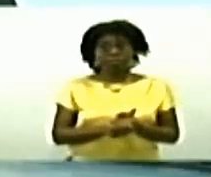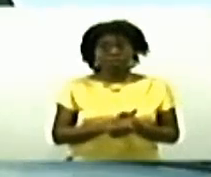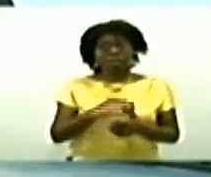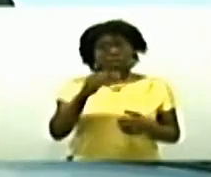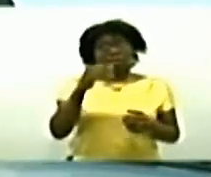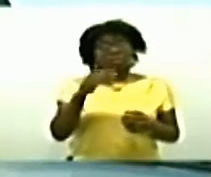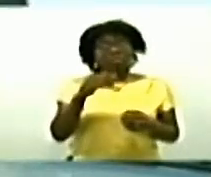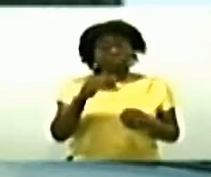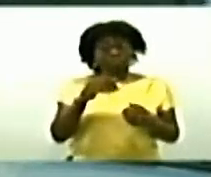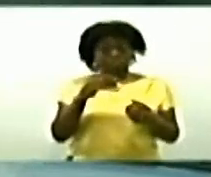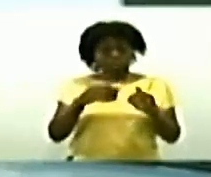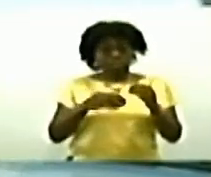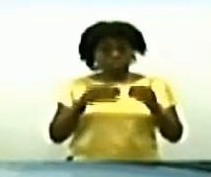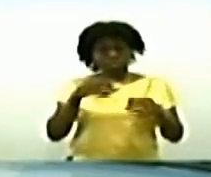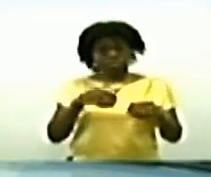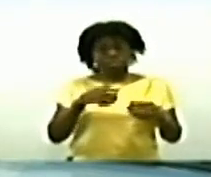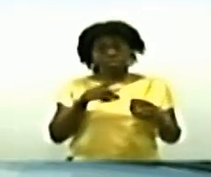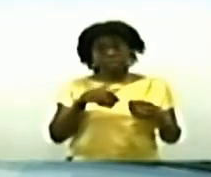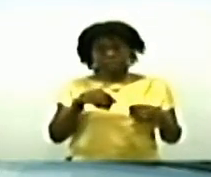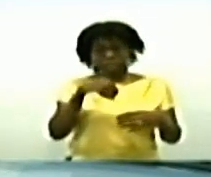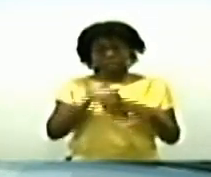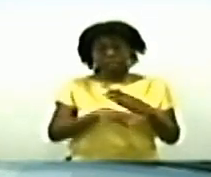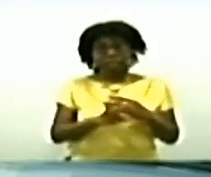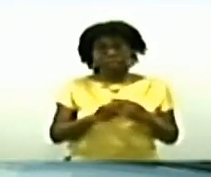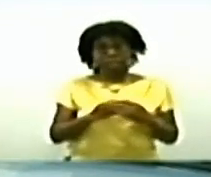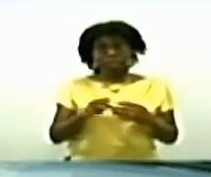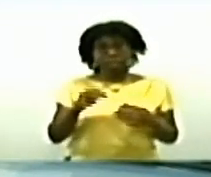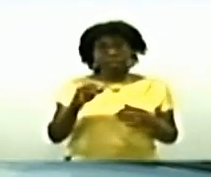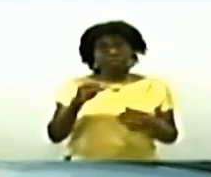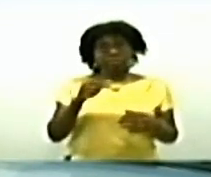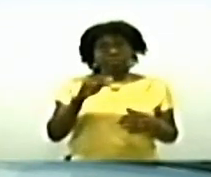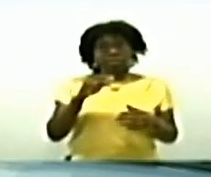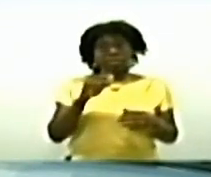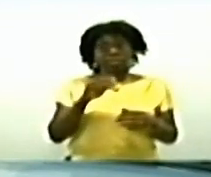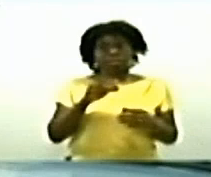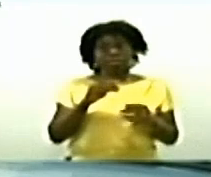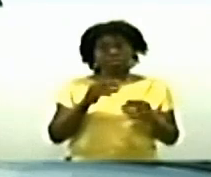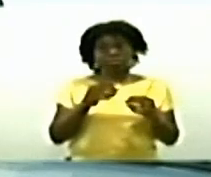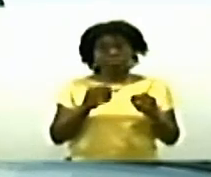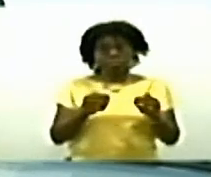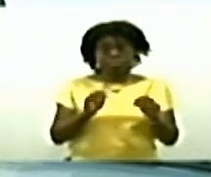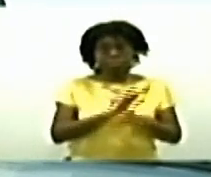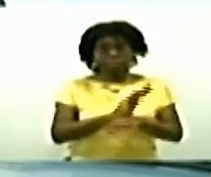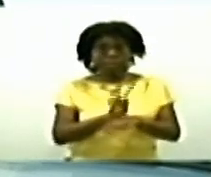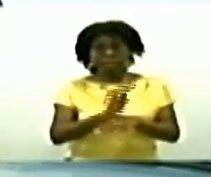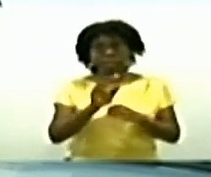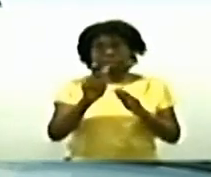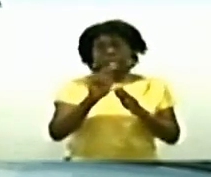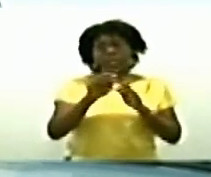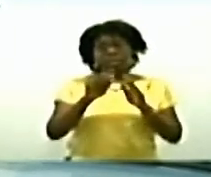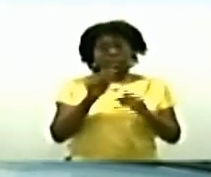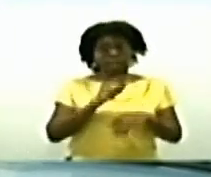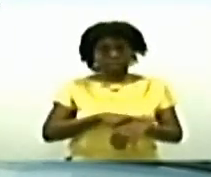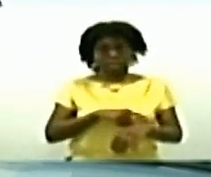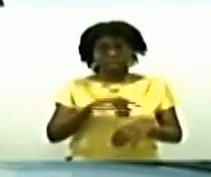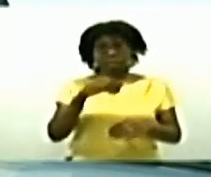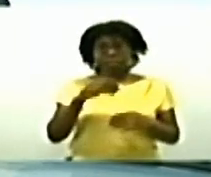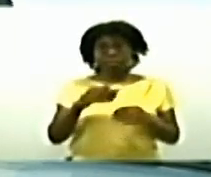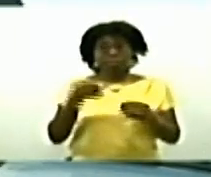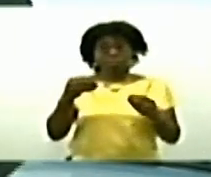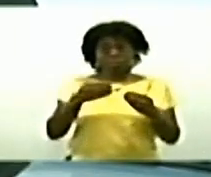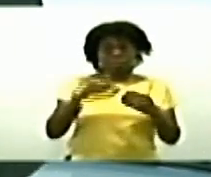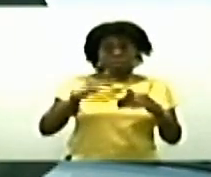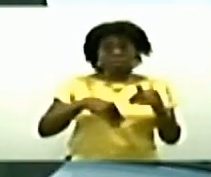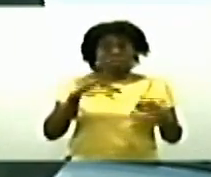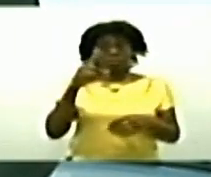prime time, peak times on the roadway, it's very difficult. It takes you, in some cases, more than an hour to get to areas that normally would take